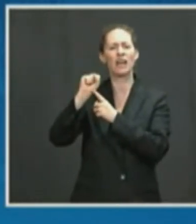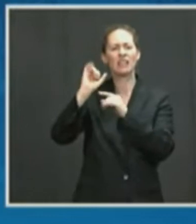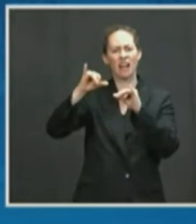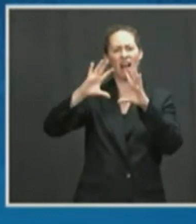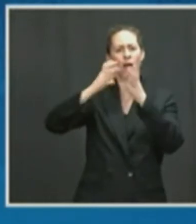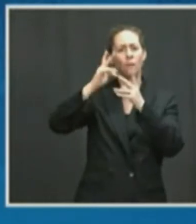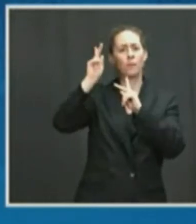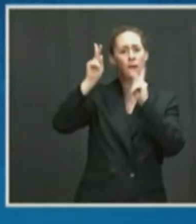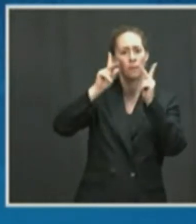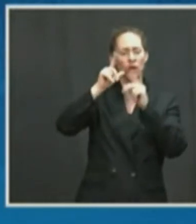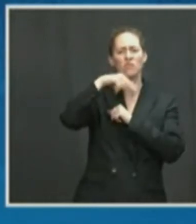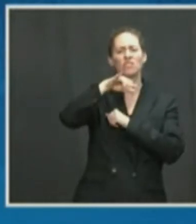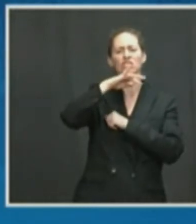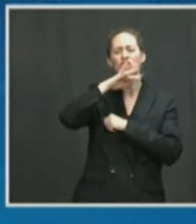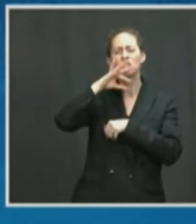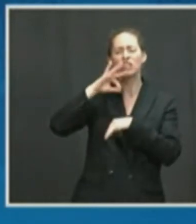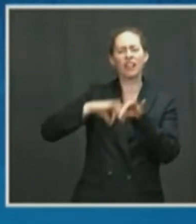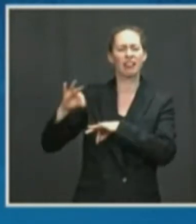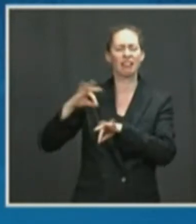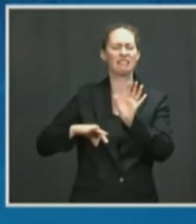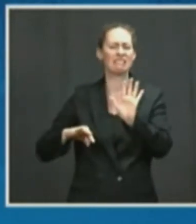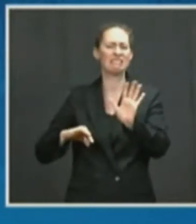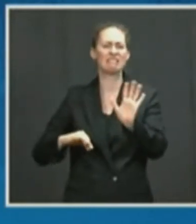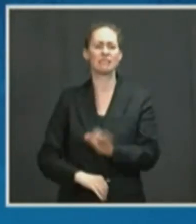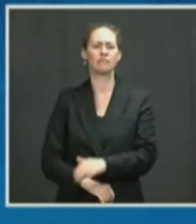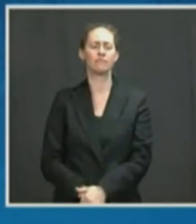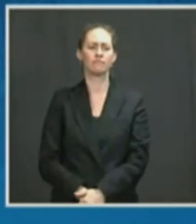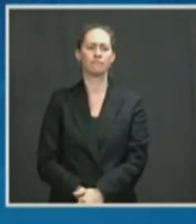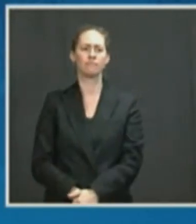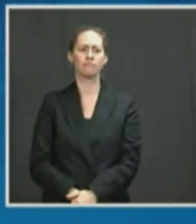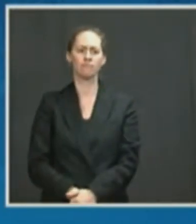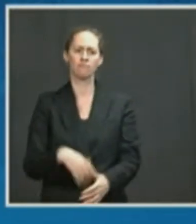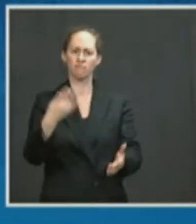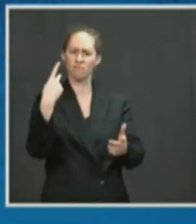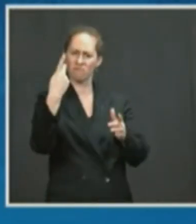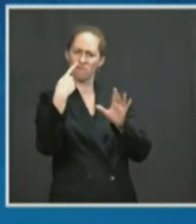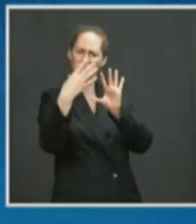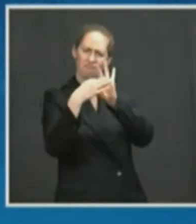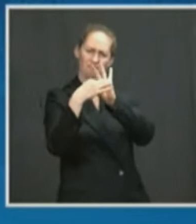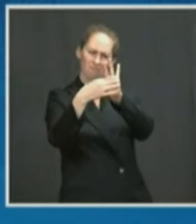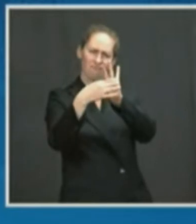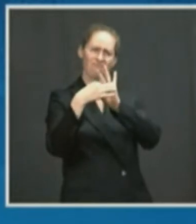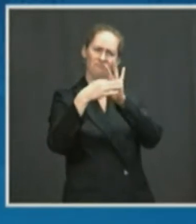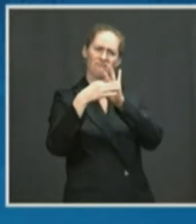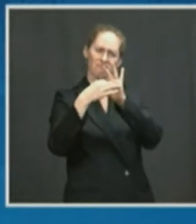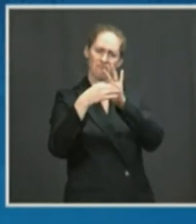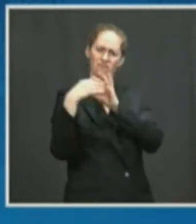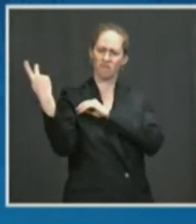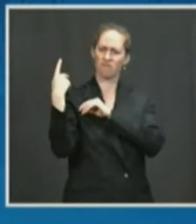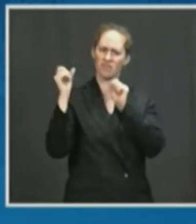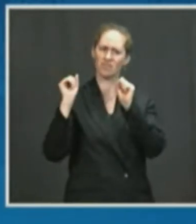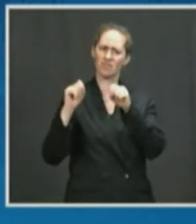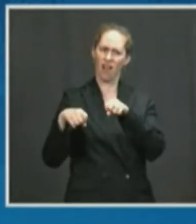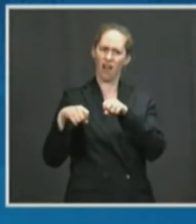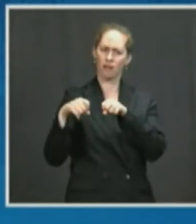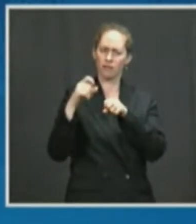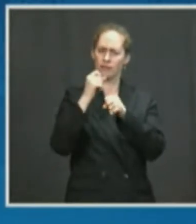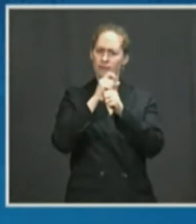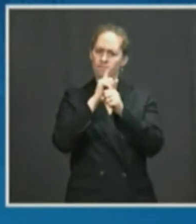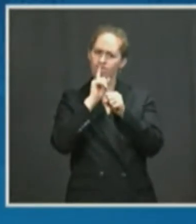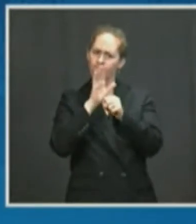And let us do our work together, Mr. President, again, with our mutual commitment of knowing that hope is on the